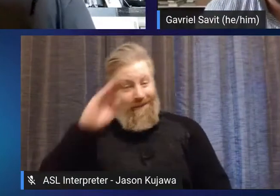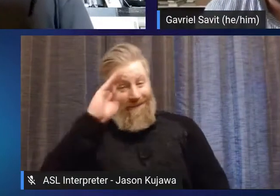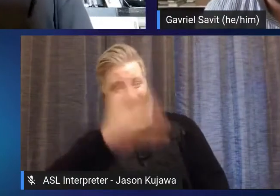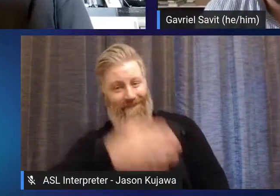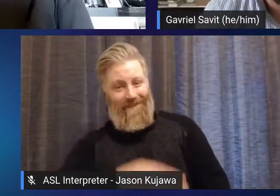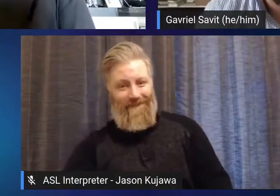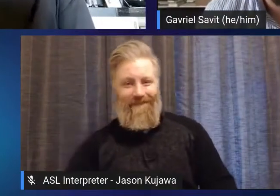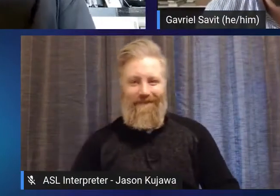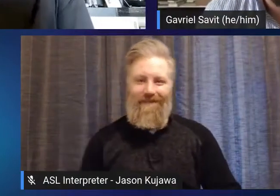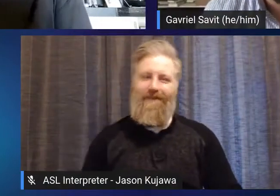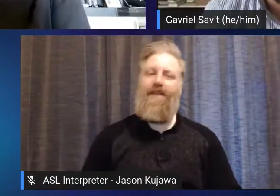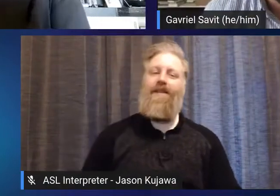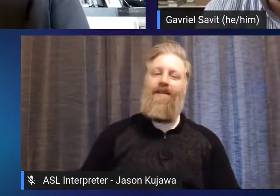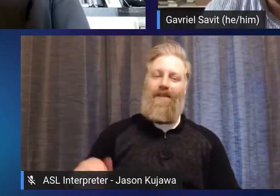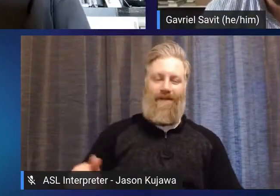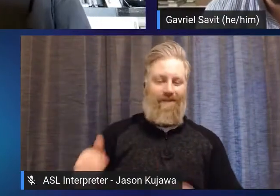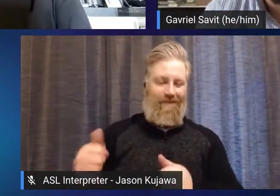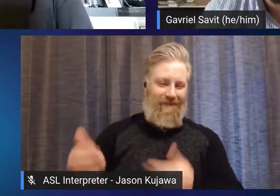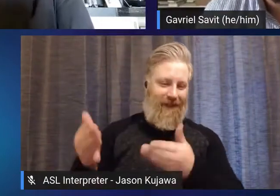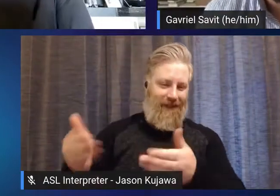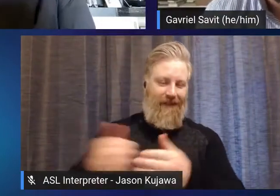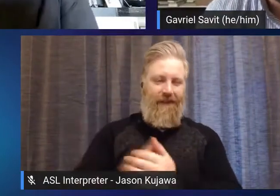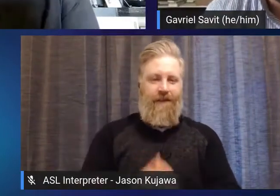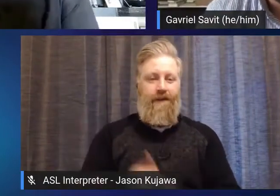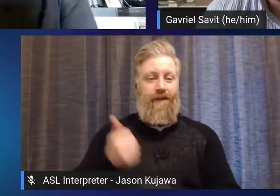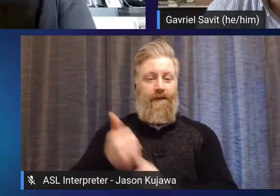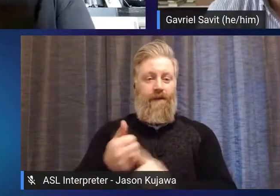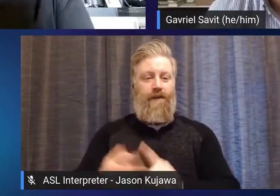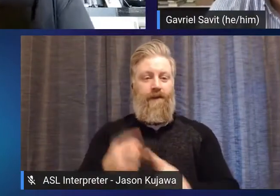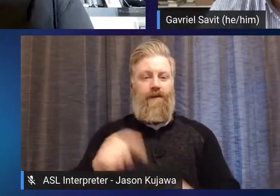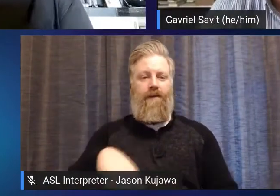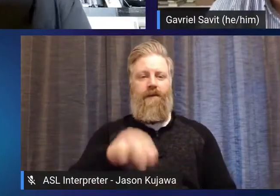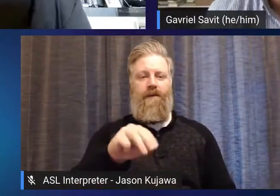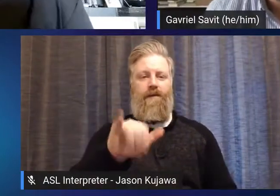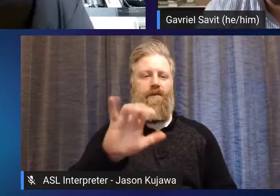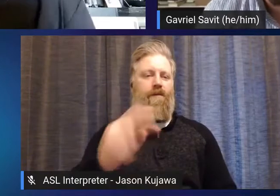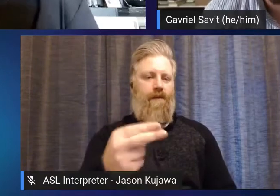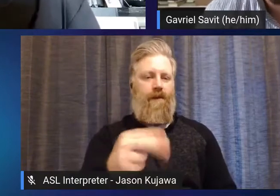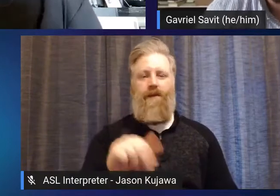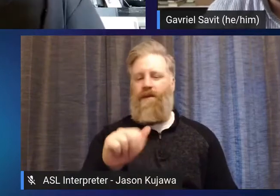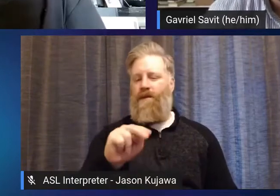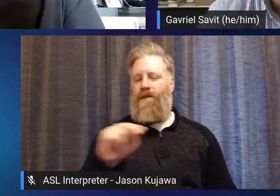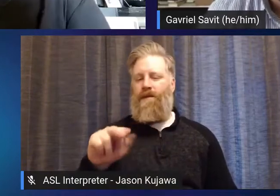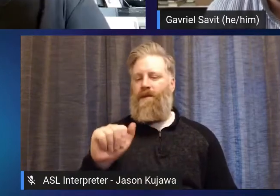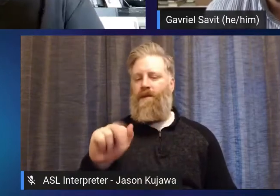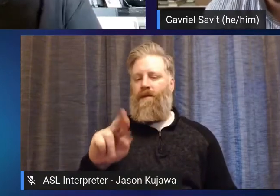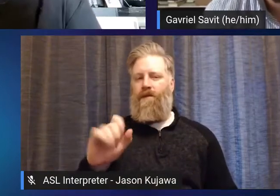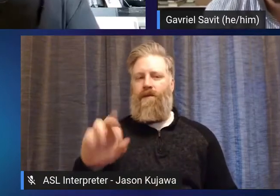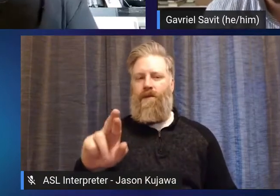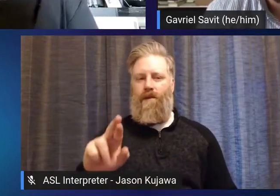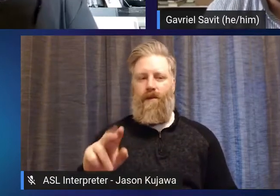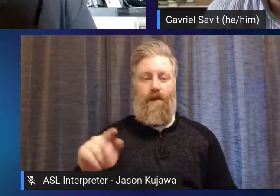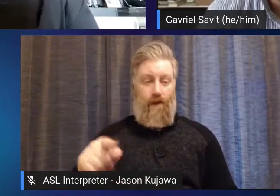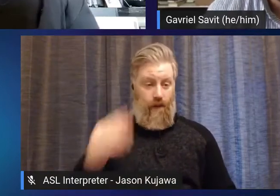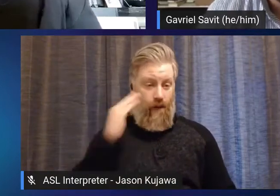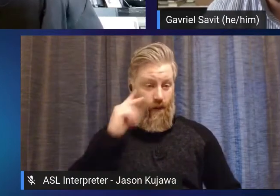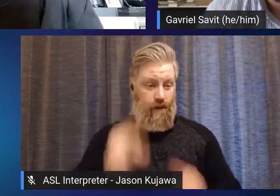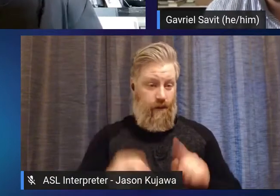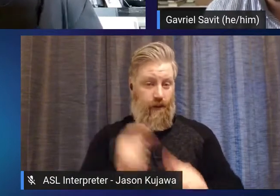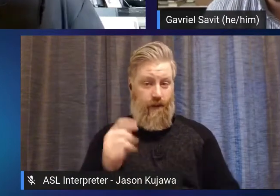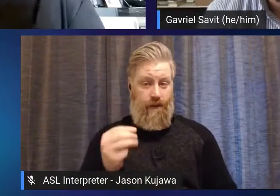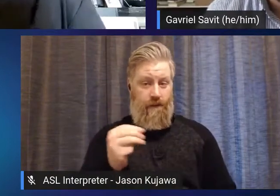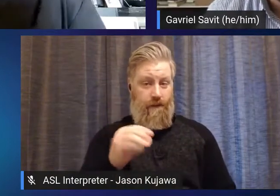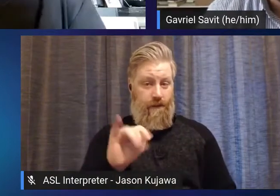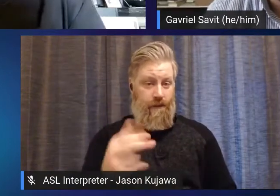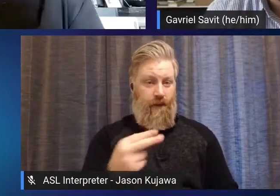Hey, Gabriel, there he is. All right, Gabriel's from Ann Arbor, Michigan, a Michigander. I don't know, young people, if you know people from Michigan, we're called Michiganders, but that's what